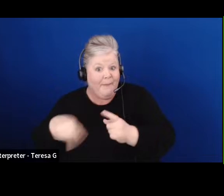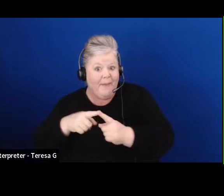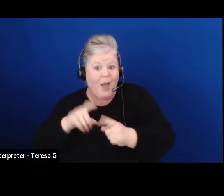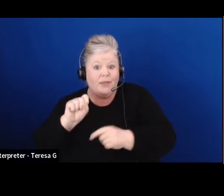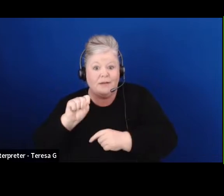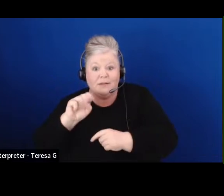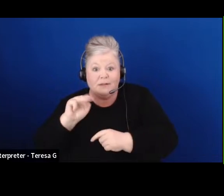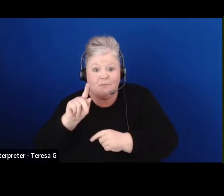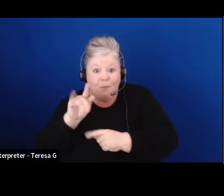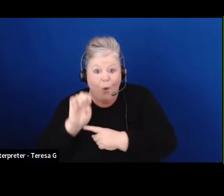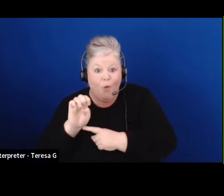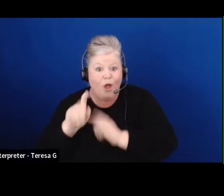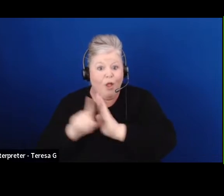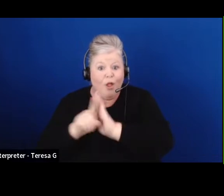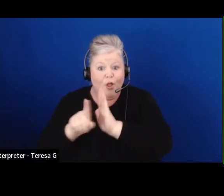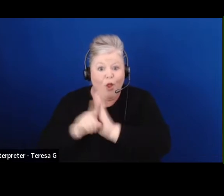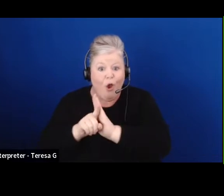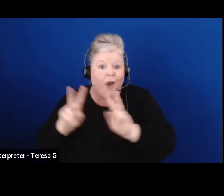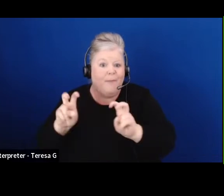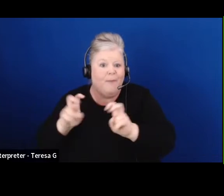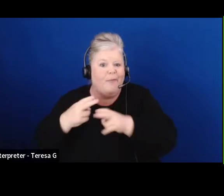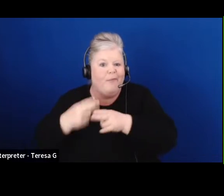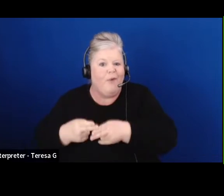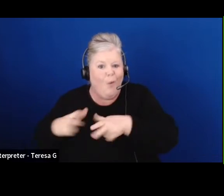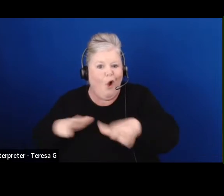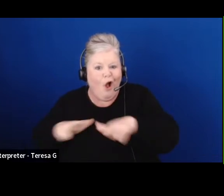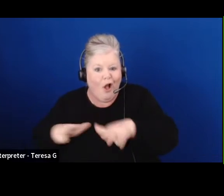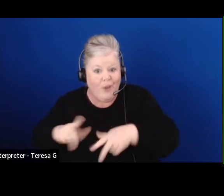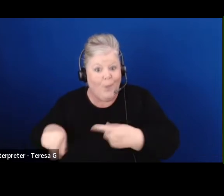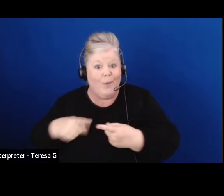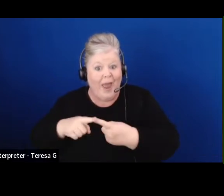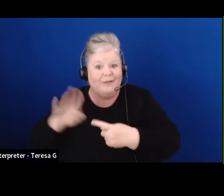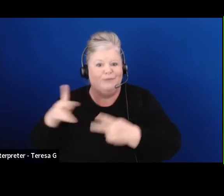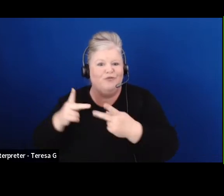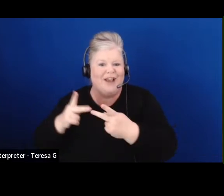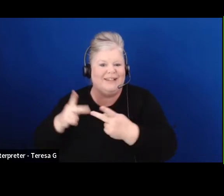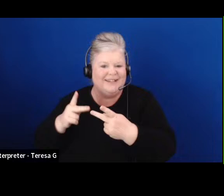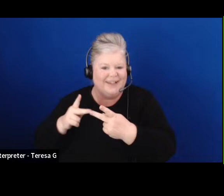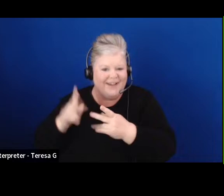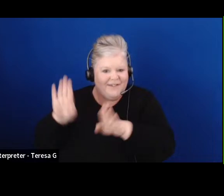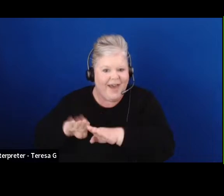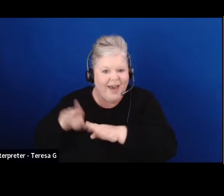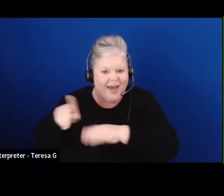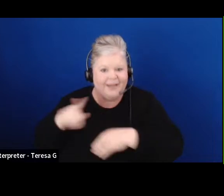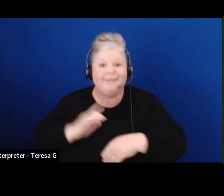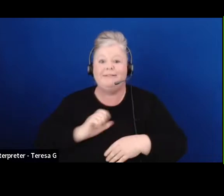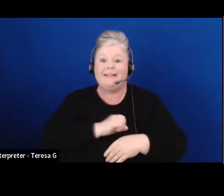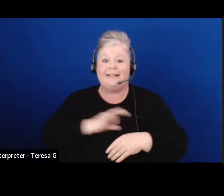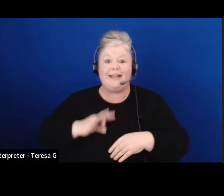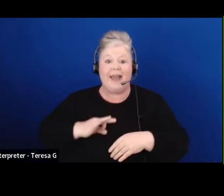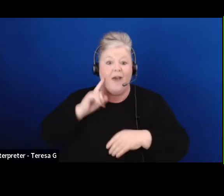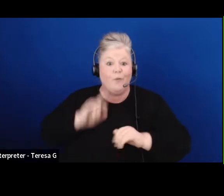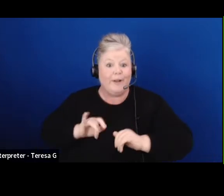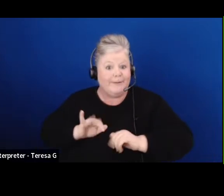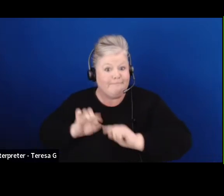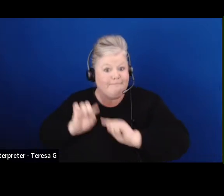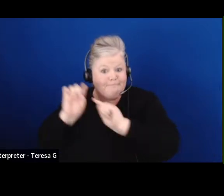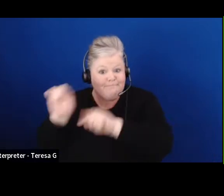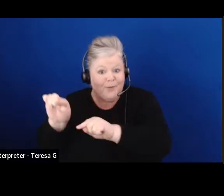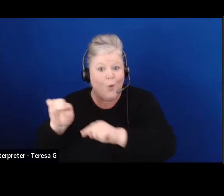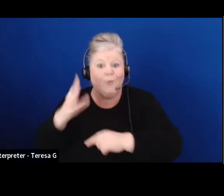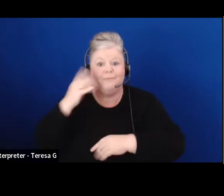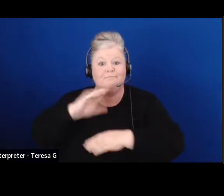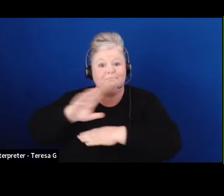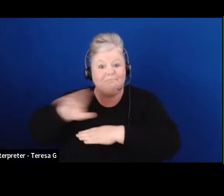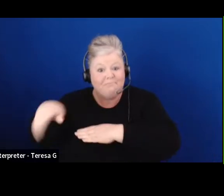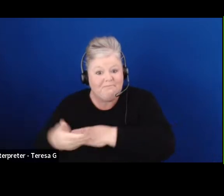which is in Prescott and Prescott Valley next Friday. Some of our staff will be going up to Prescott and staying